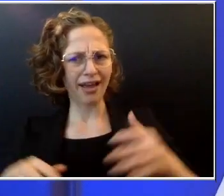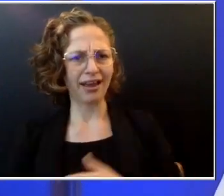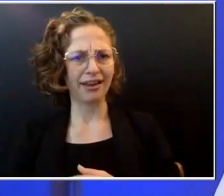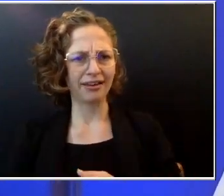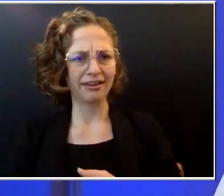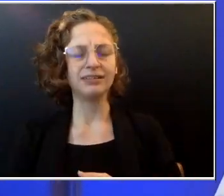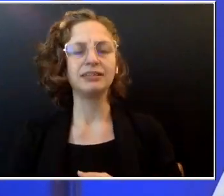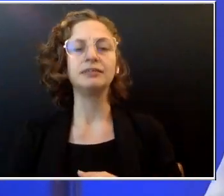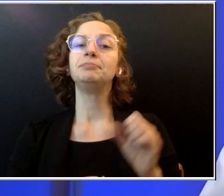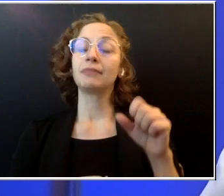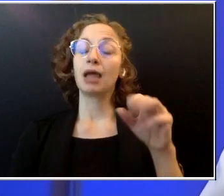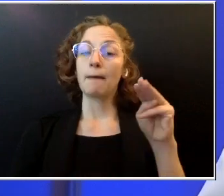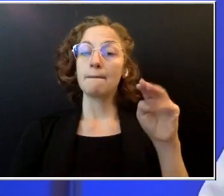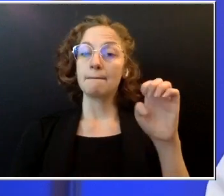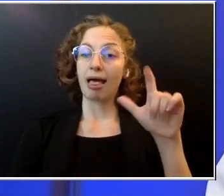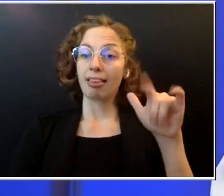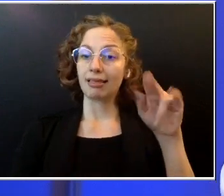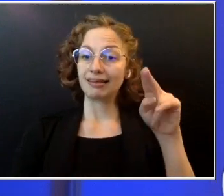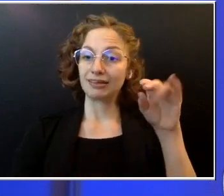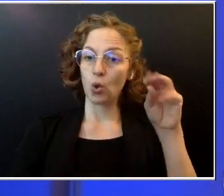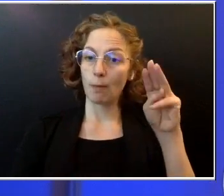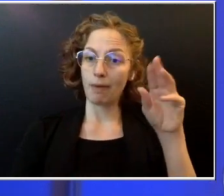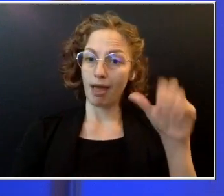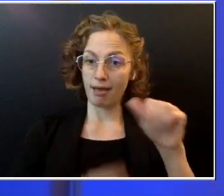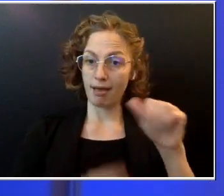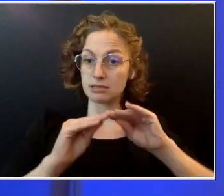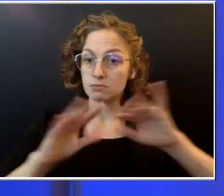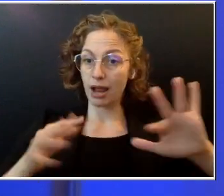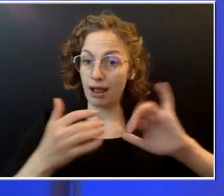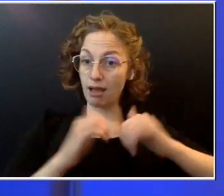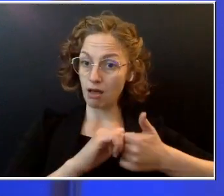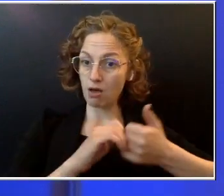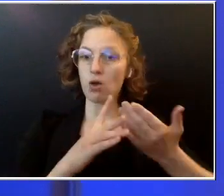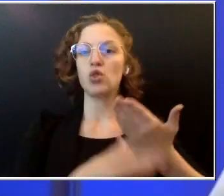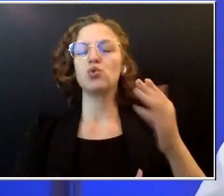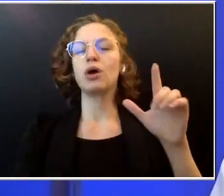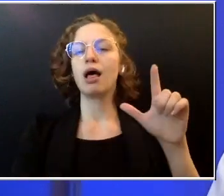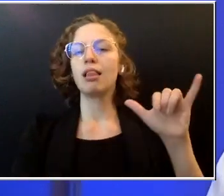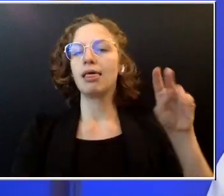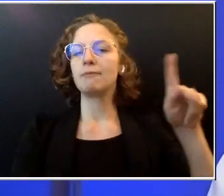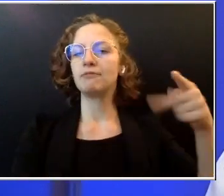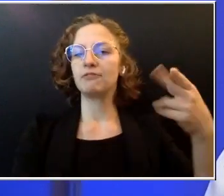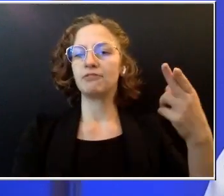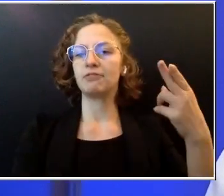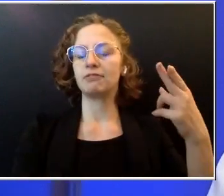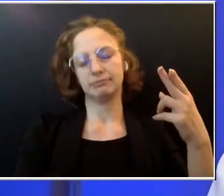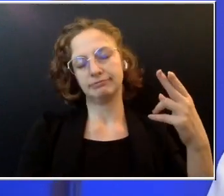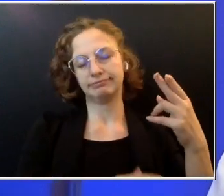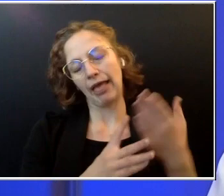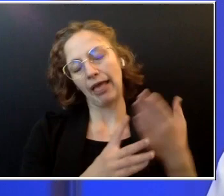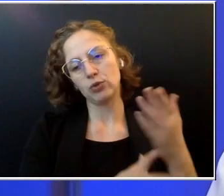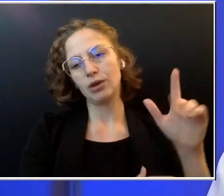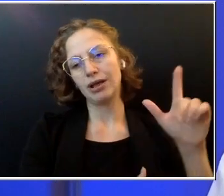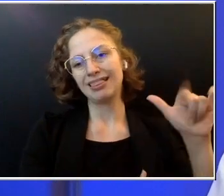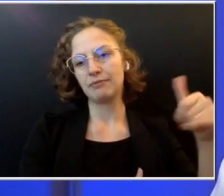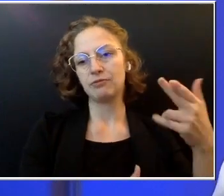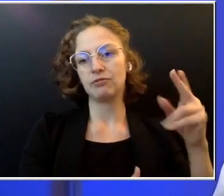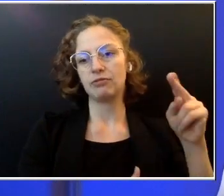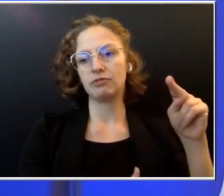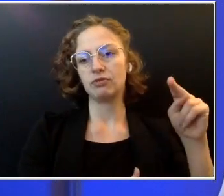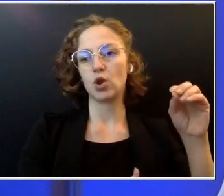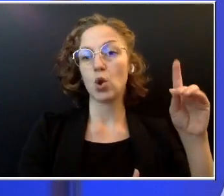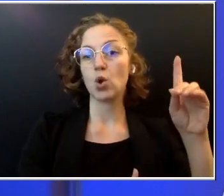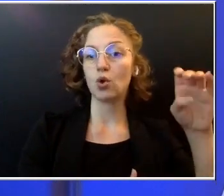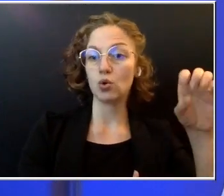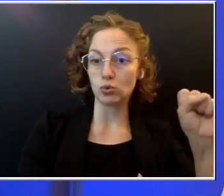spreads through either the lymphatic system, so it will go through lymph and then into lymph nodes, or it can go through the bloodstream. And